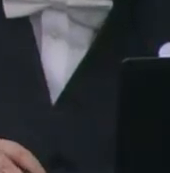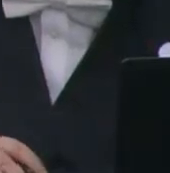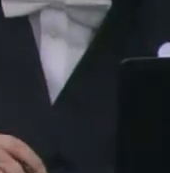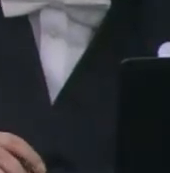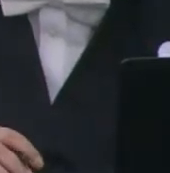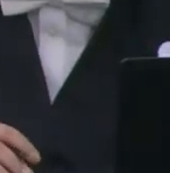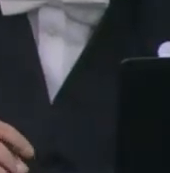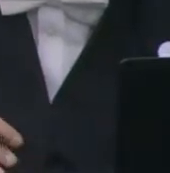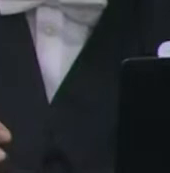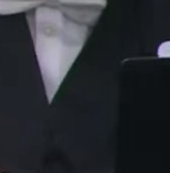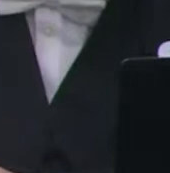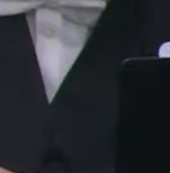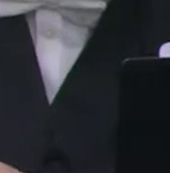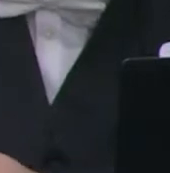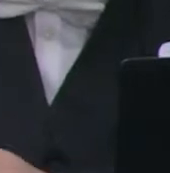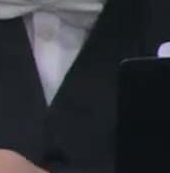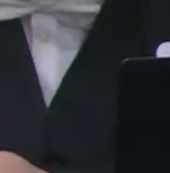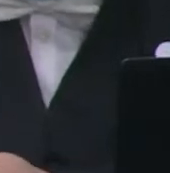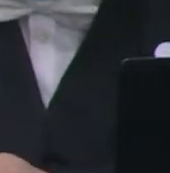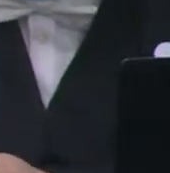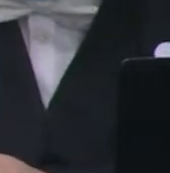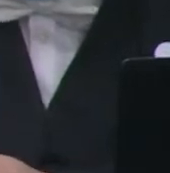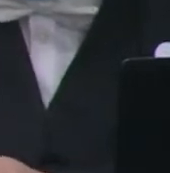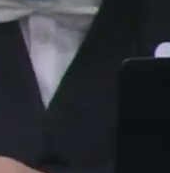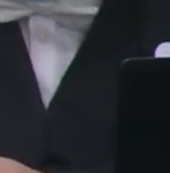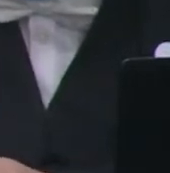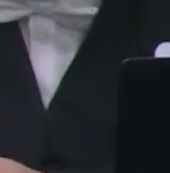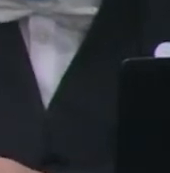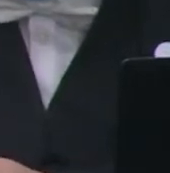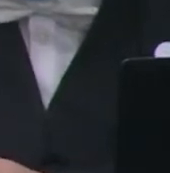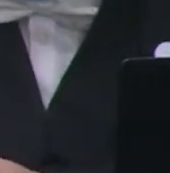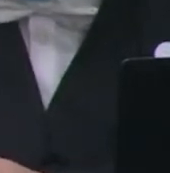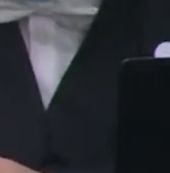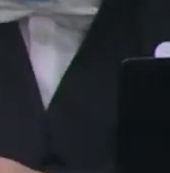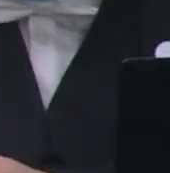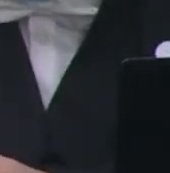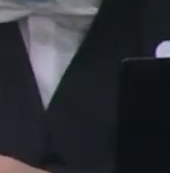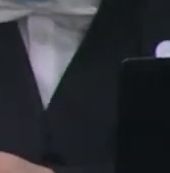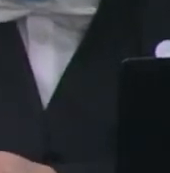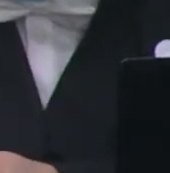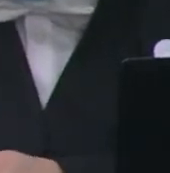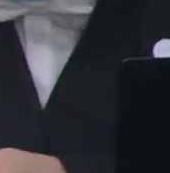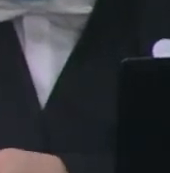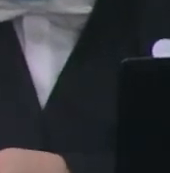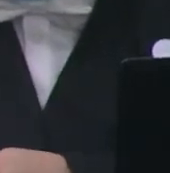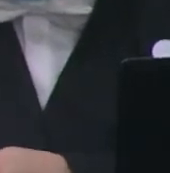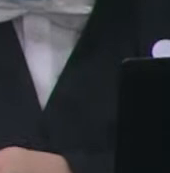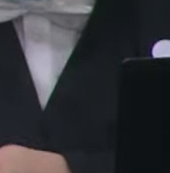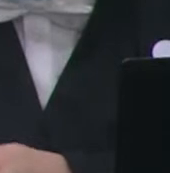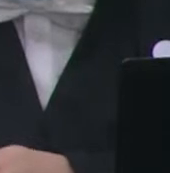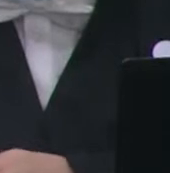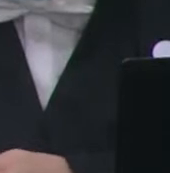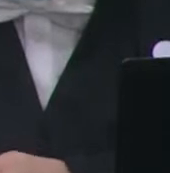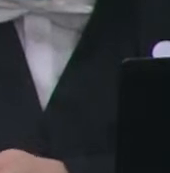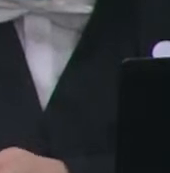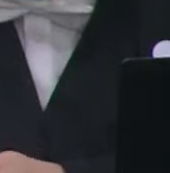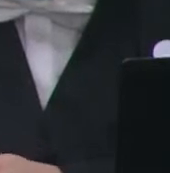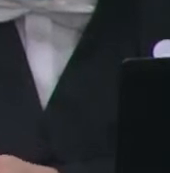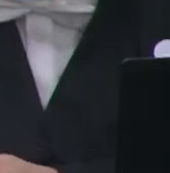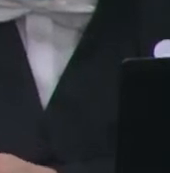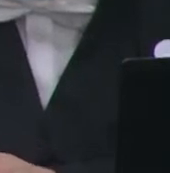holding company or a structure to manage our state-owned enterprises. I must say that no, it is not